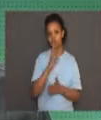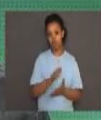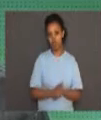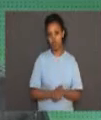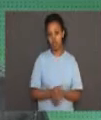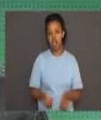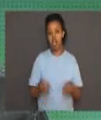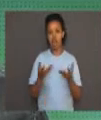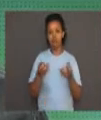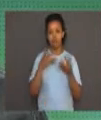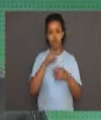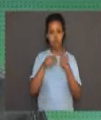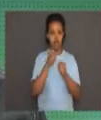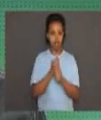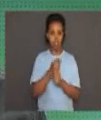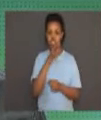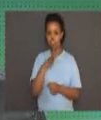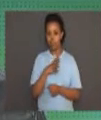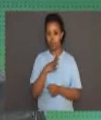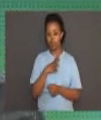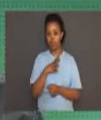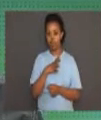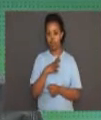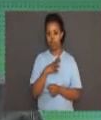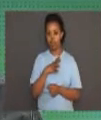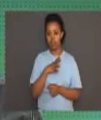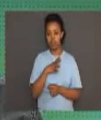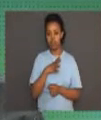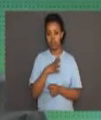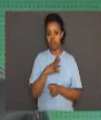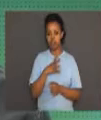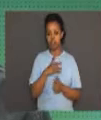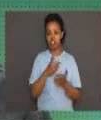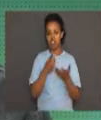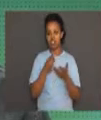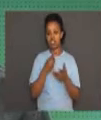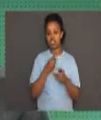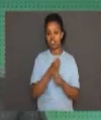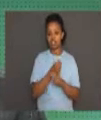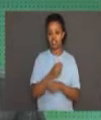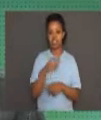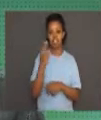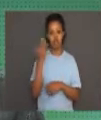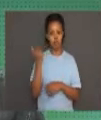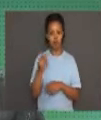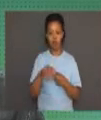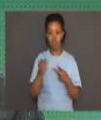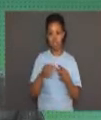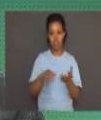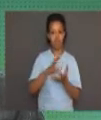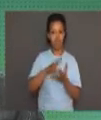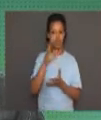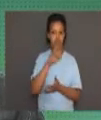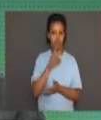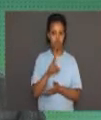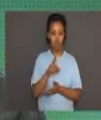For many, many years, humans have been using a technique called selective breeding